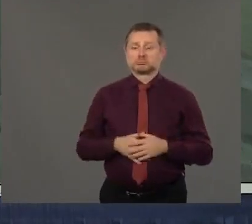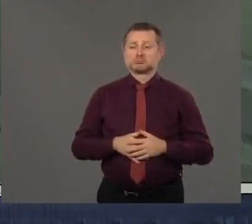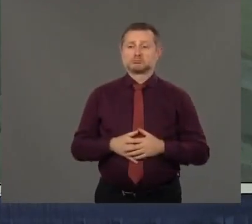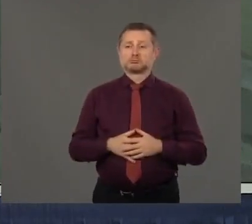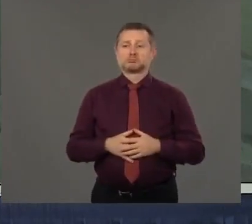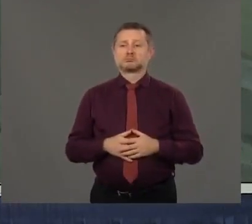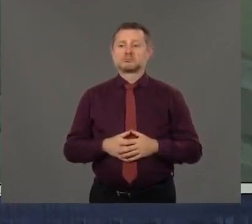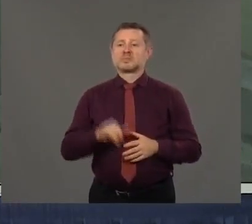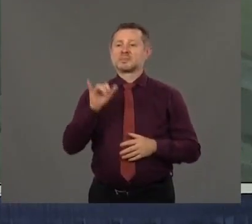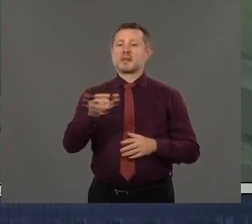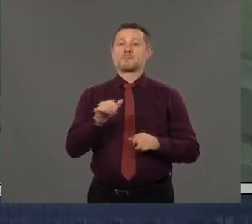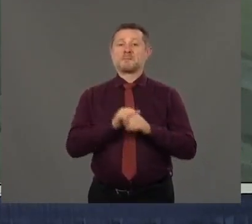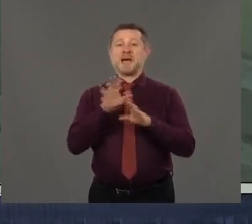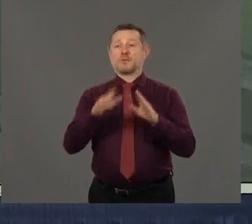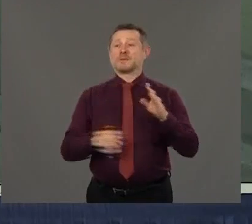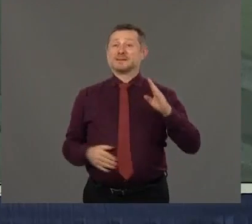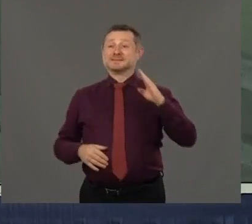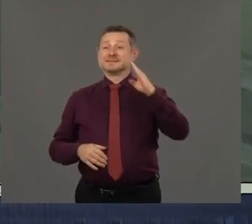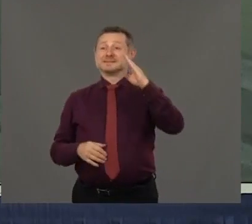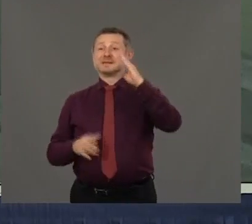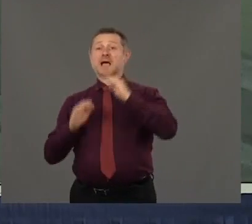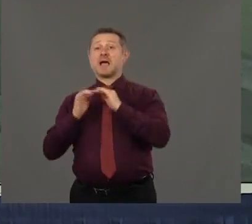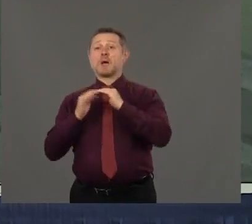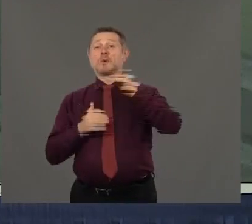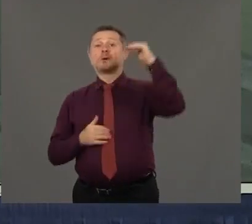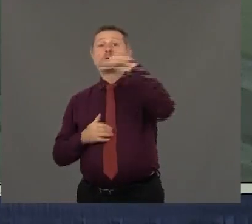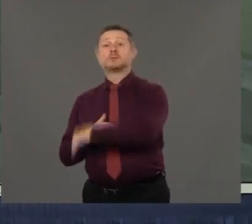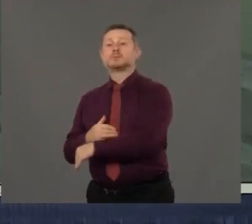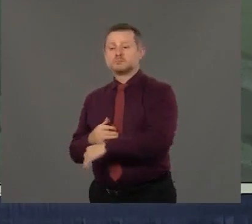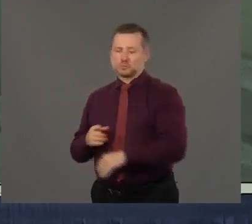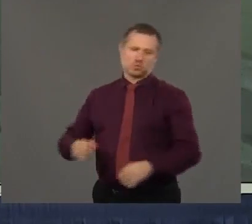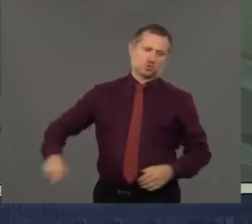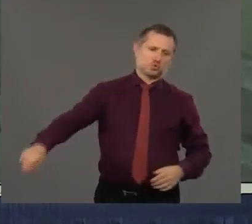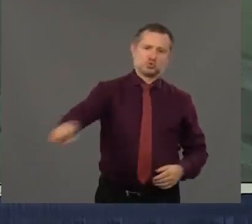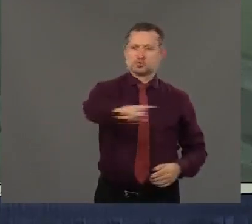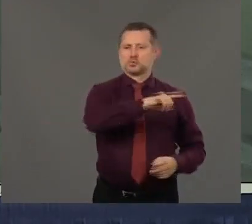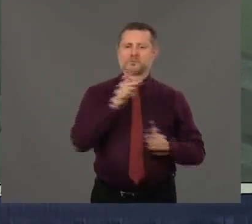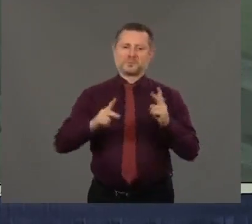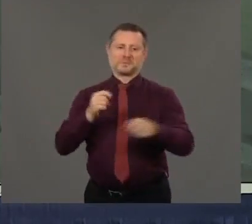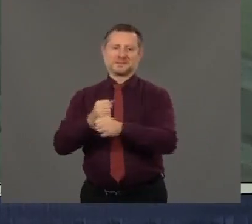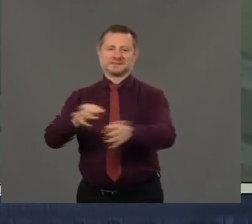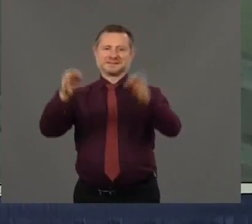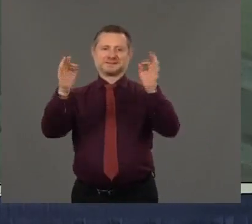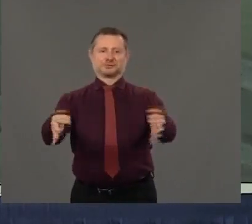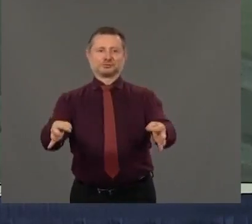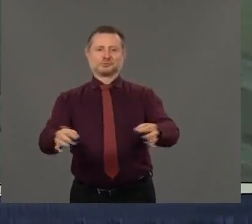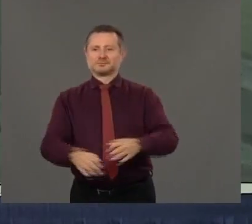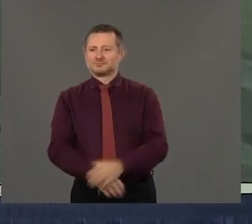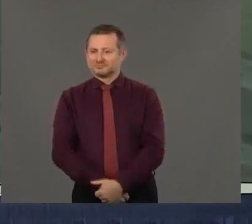as high as you make it. What does that mean? The mountain